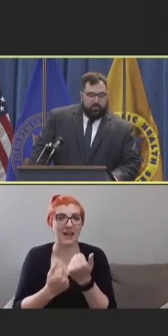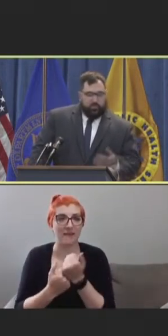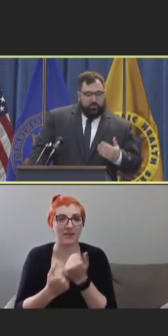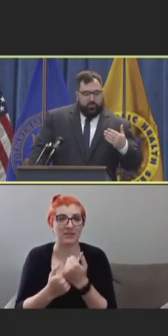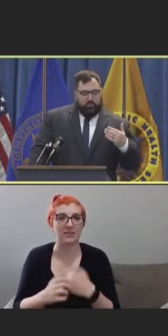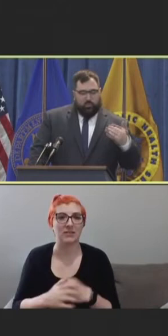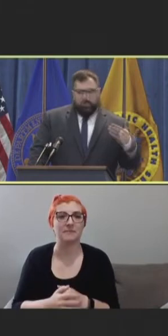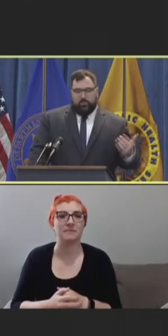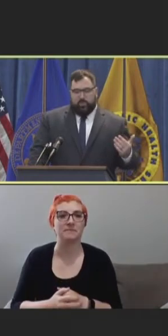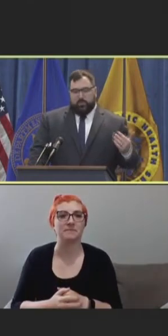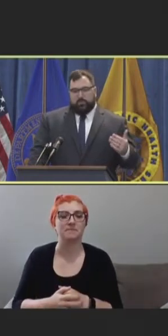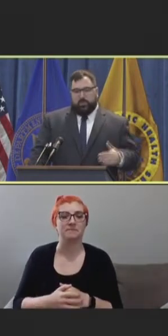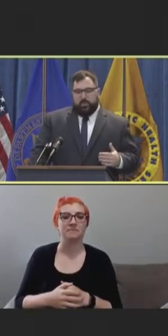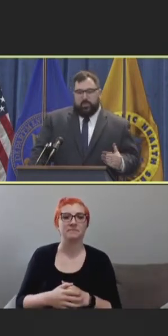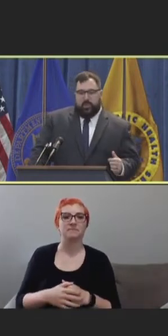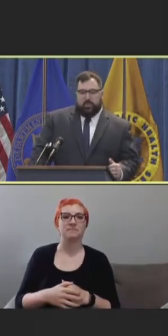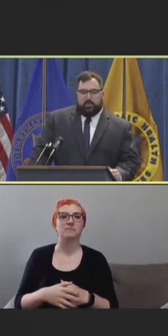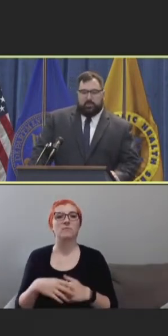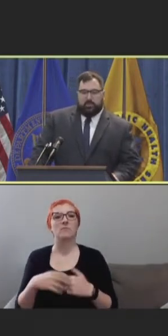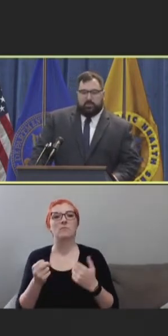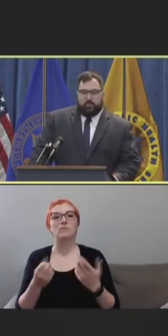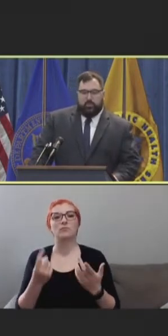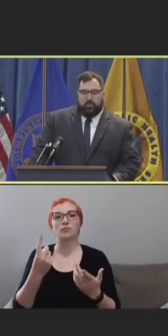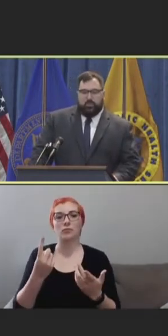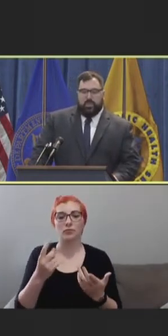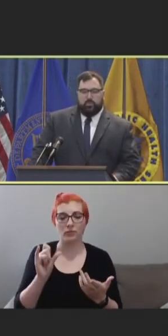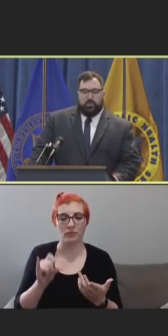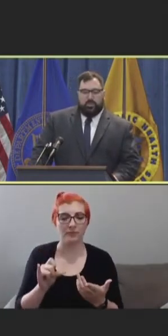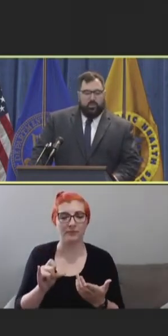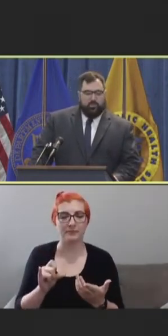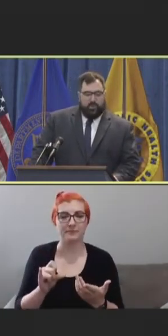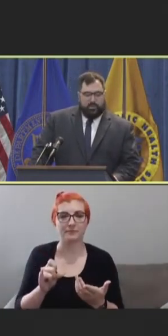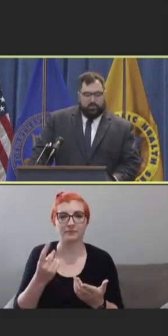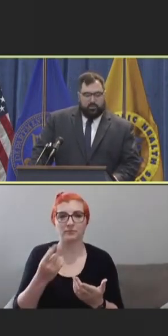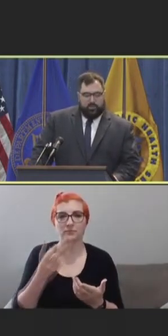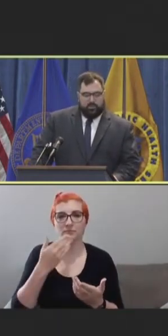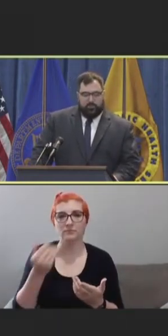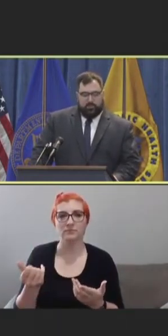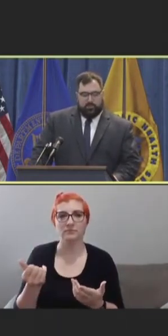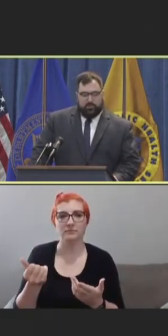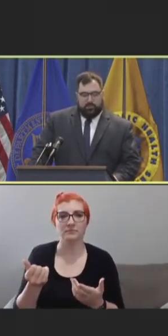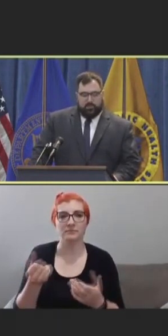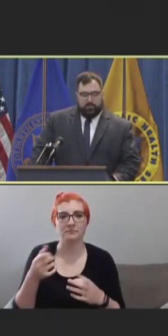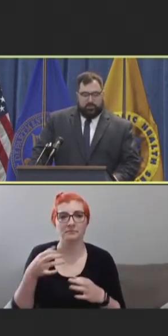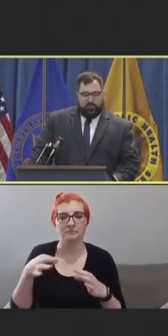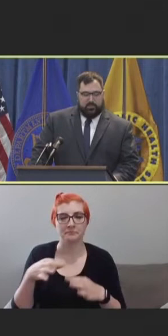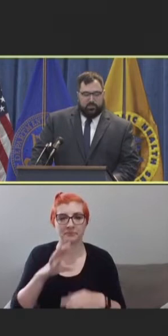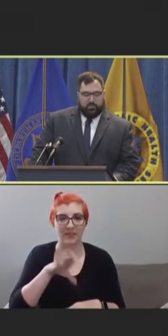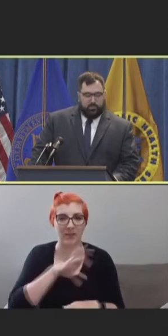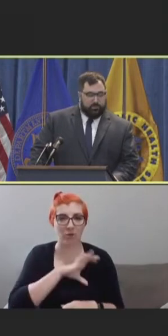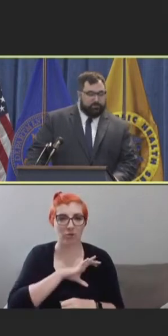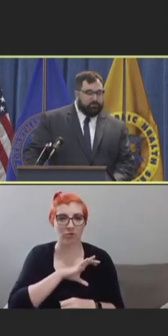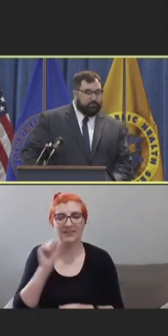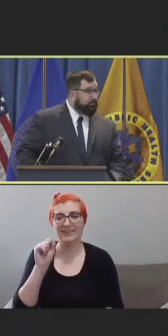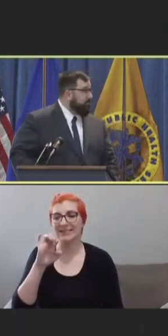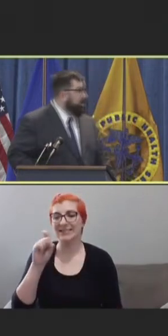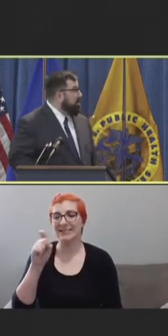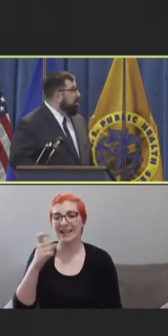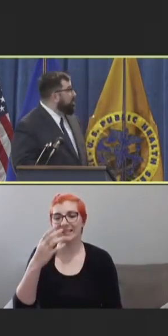So one of those that is one of the best well characterized, one of those differences is sex and gender.